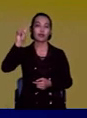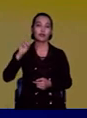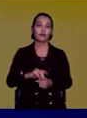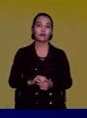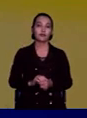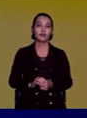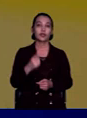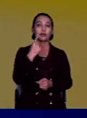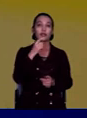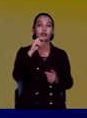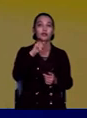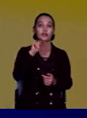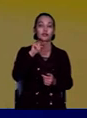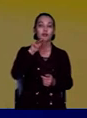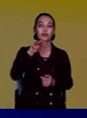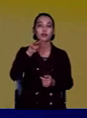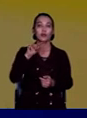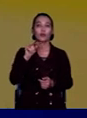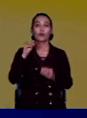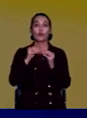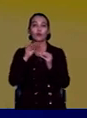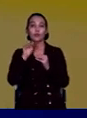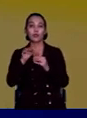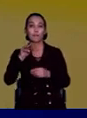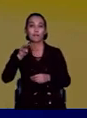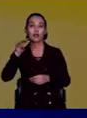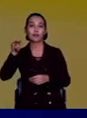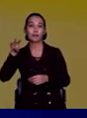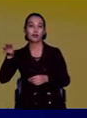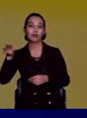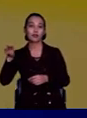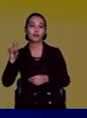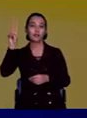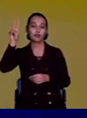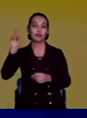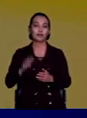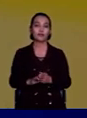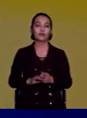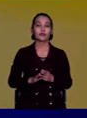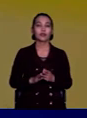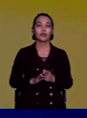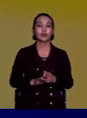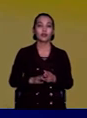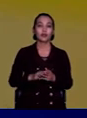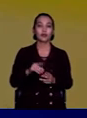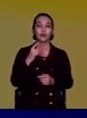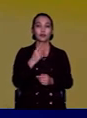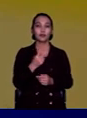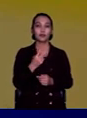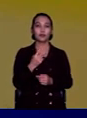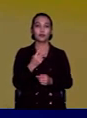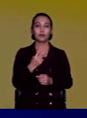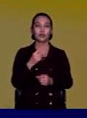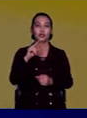kvadrat 10000 mm kvadratga teng. 1 metr kvadratimiz 10000 sm